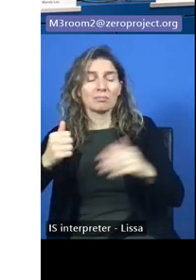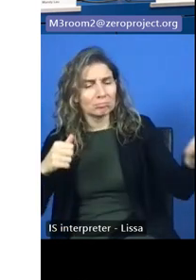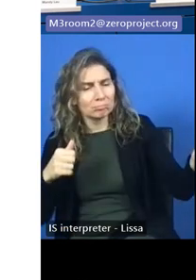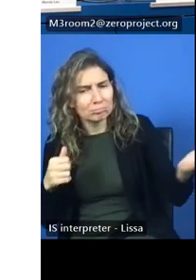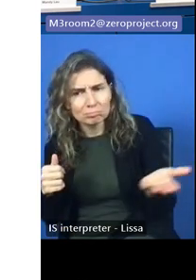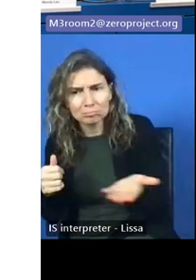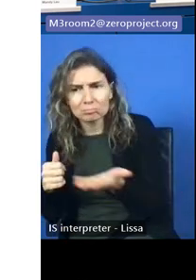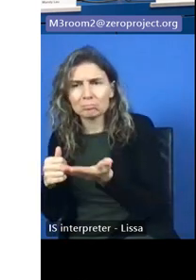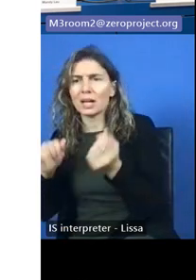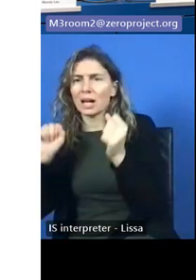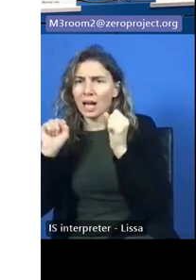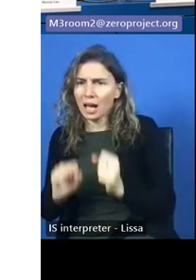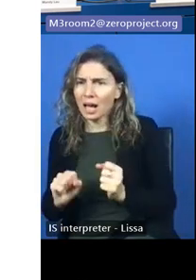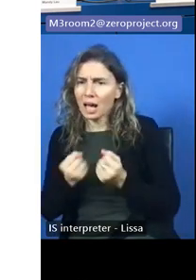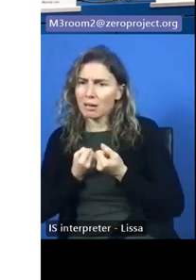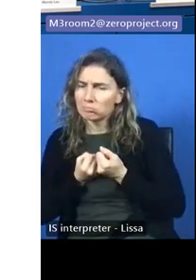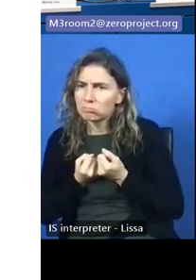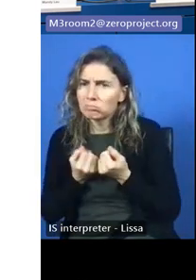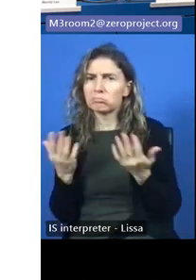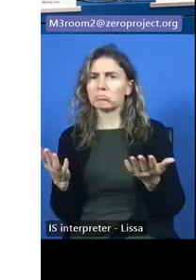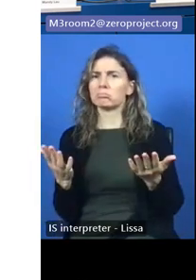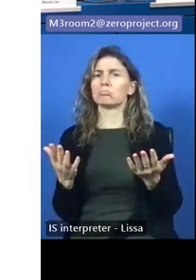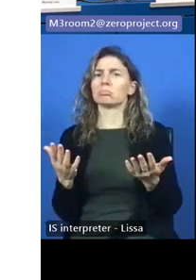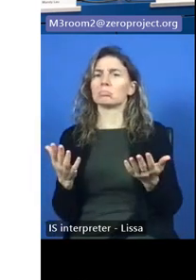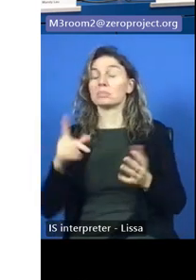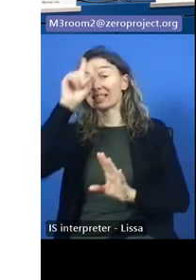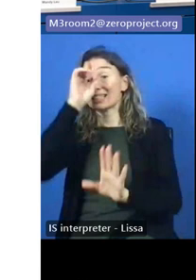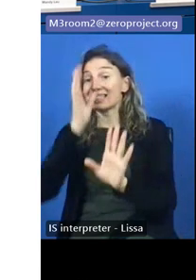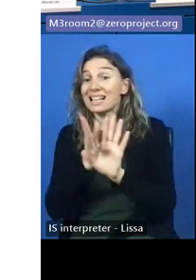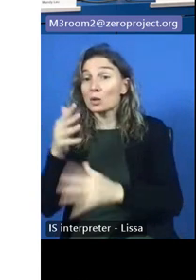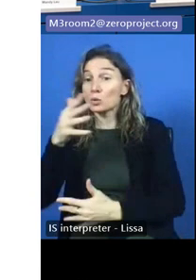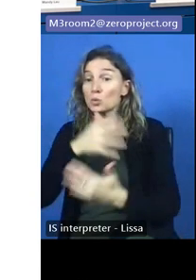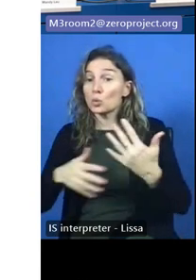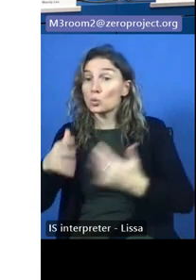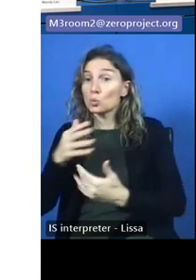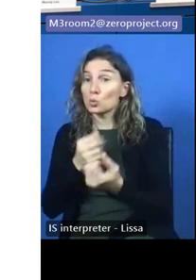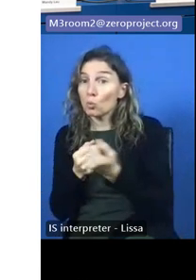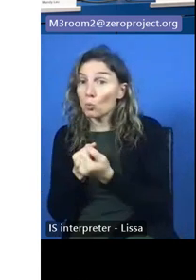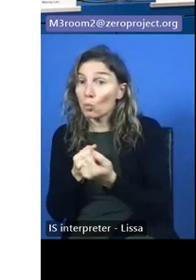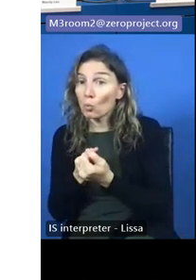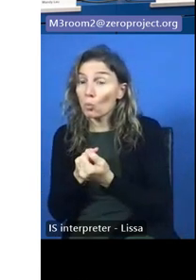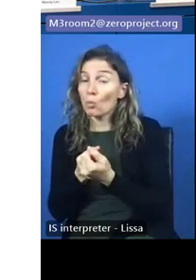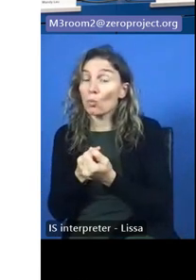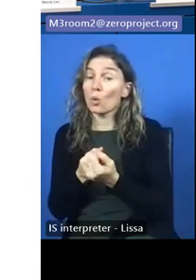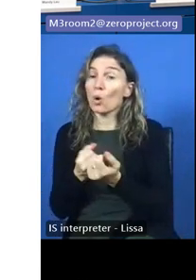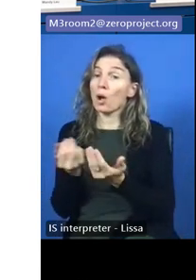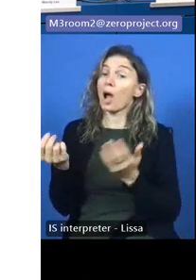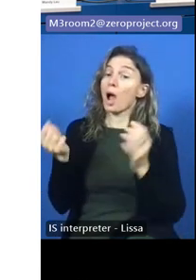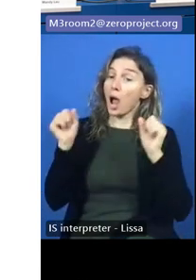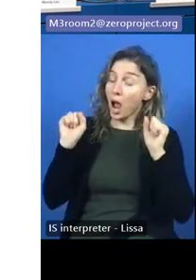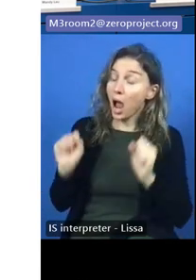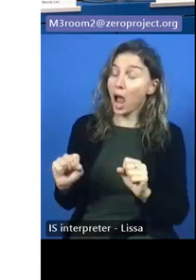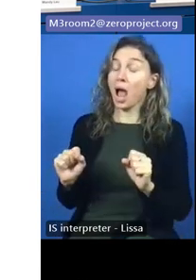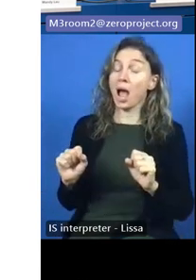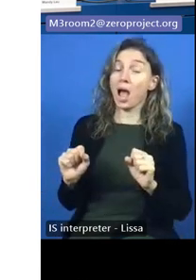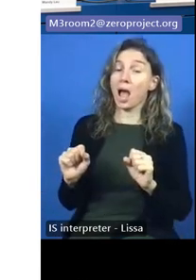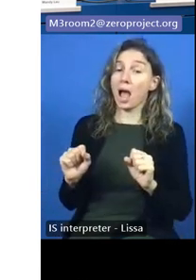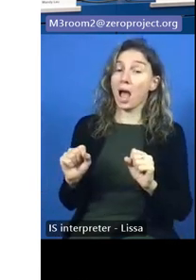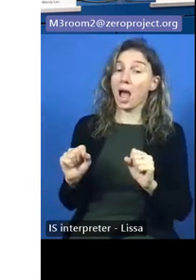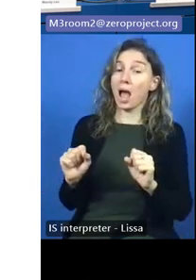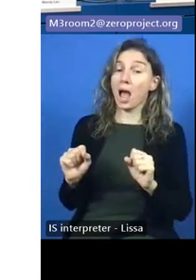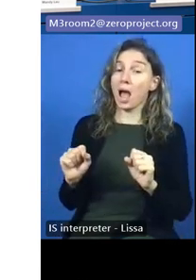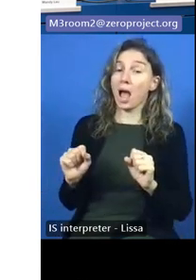herself, get psychosocial support, and gain skills. Today, Adeshola is a much happier child, and